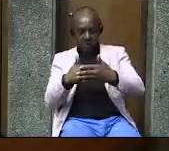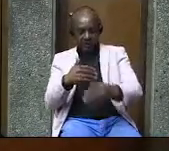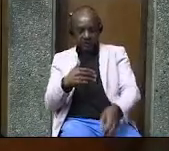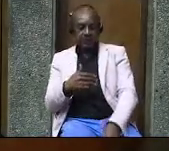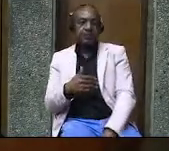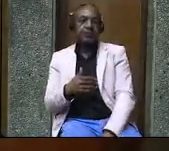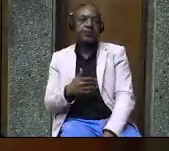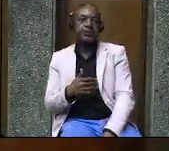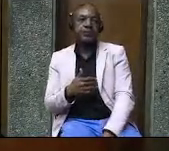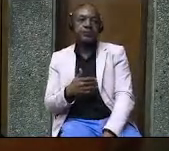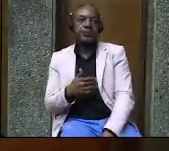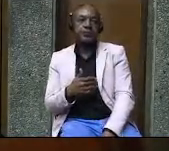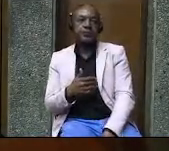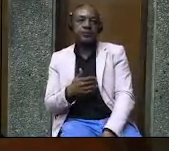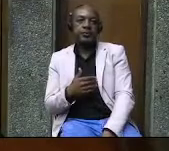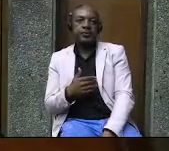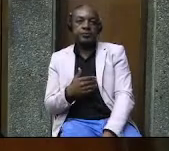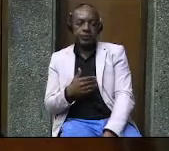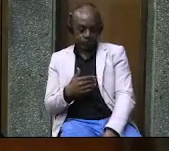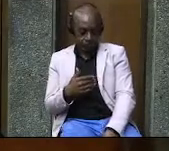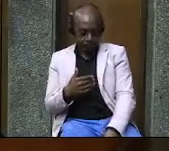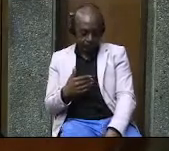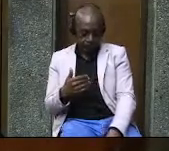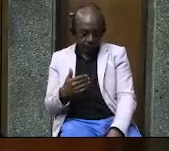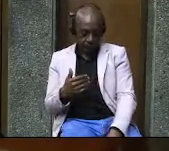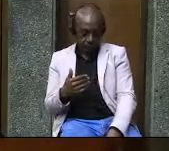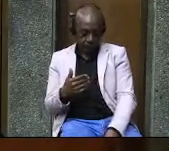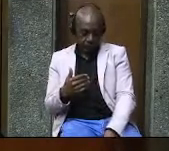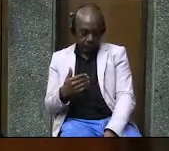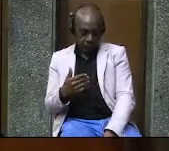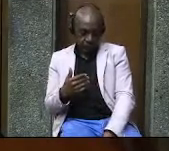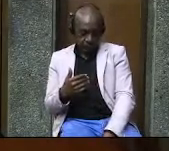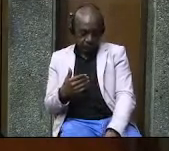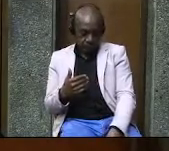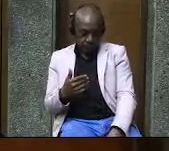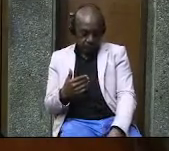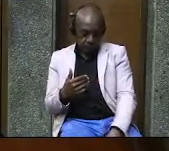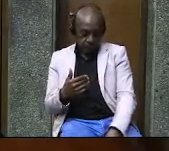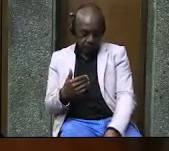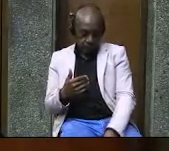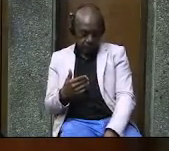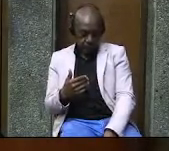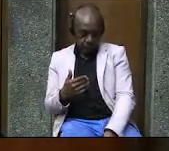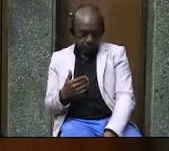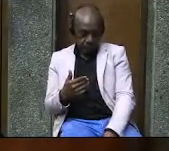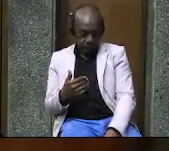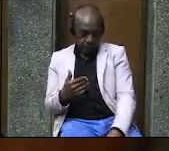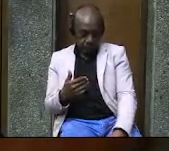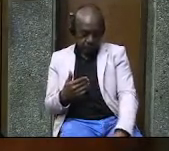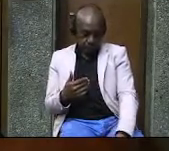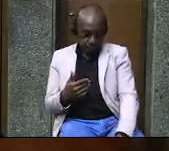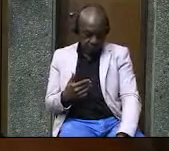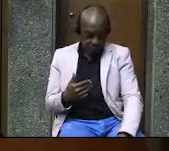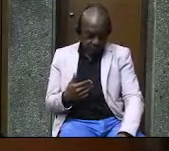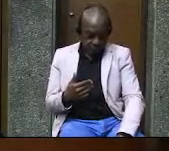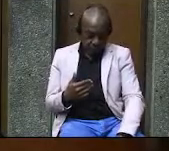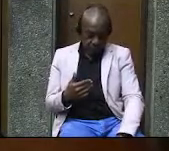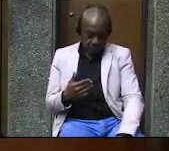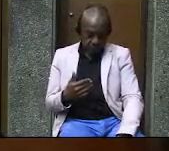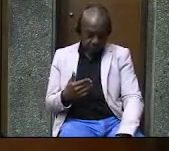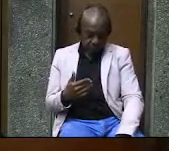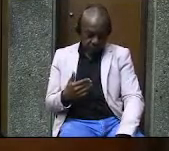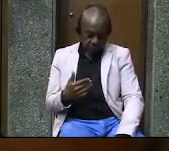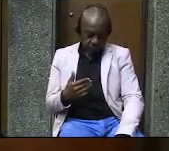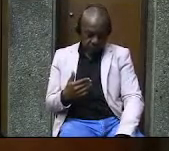second clause, it's clause 19(8). Any appeal against the decision of a court on